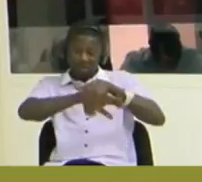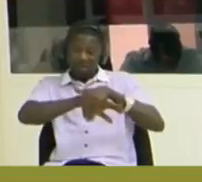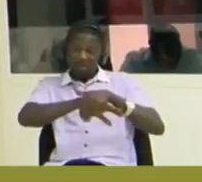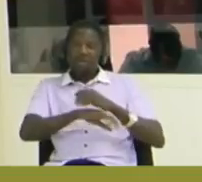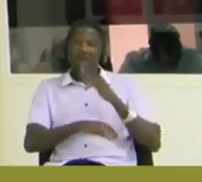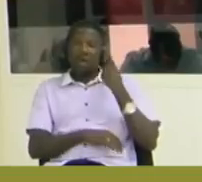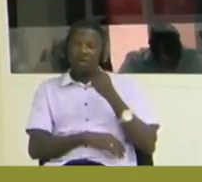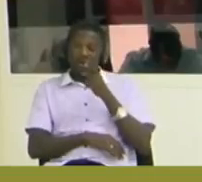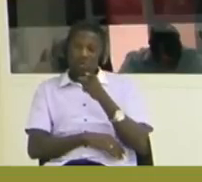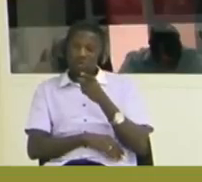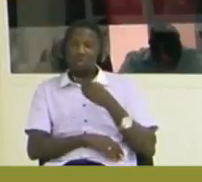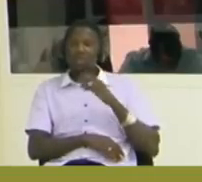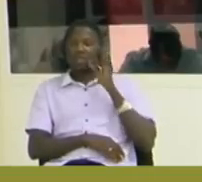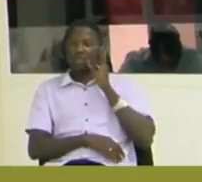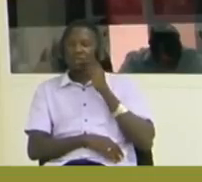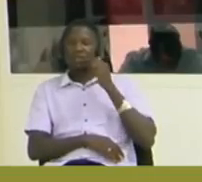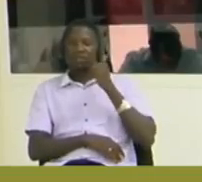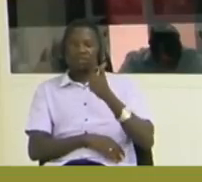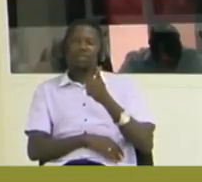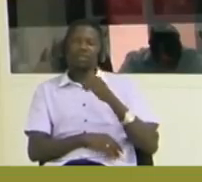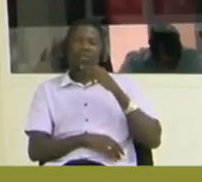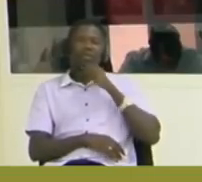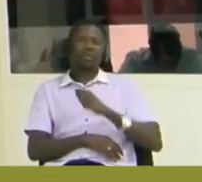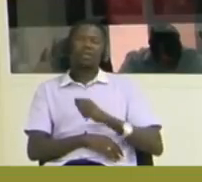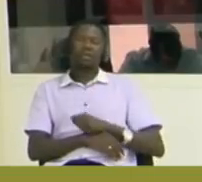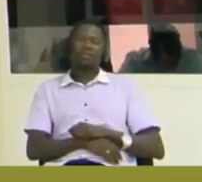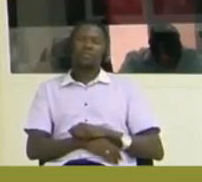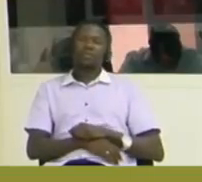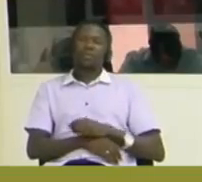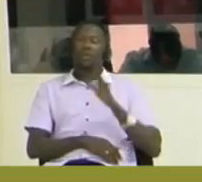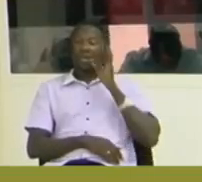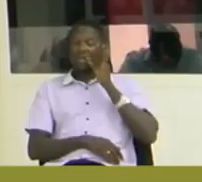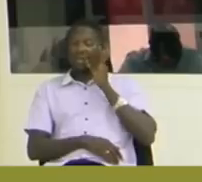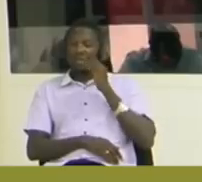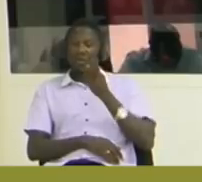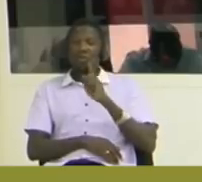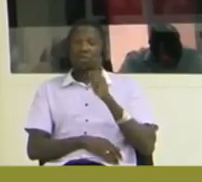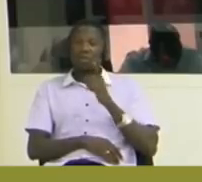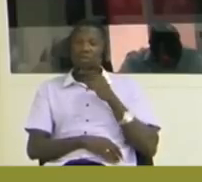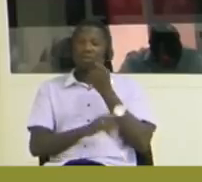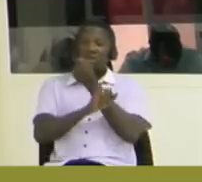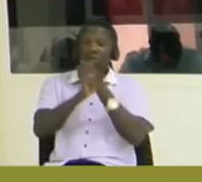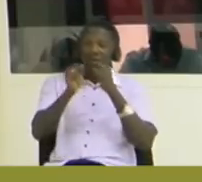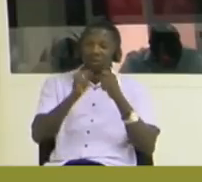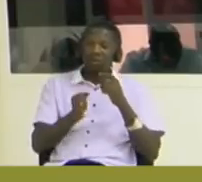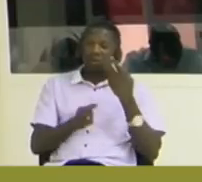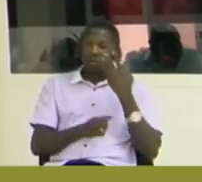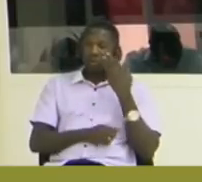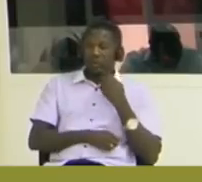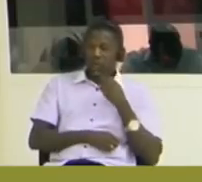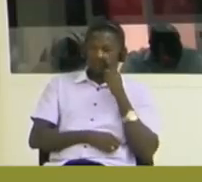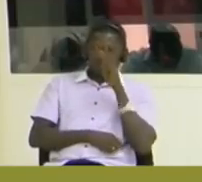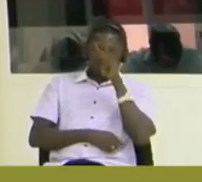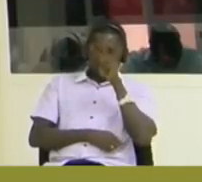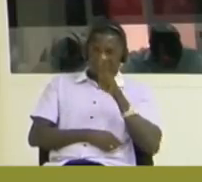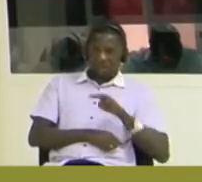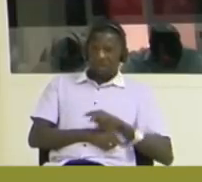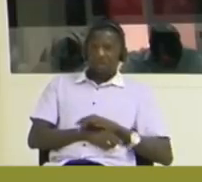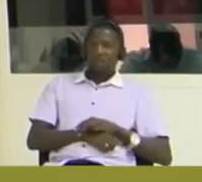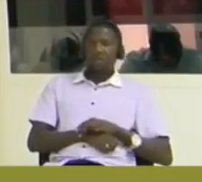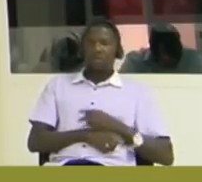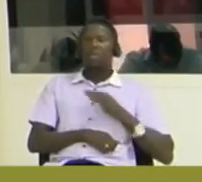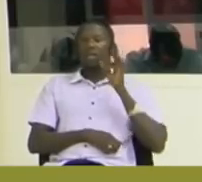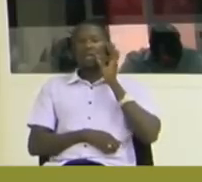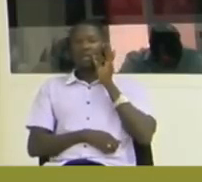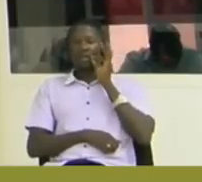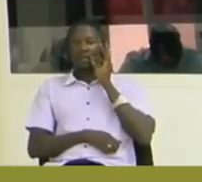sir. And then he was asked, and what was his condition when you saw him? He